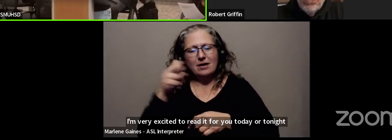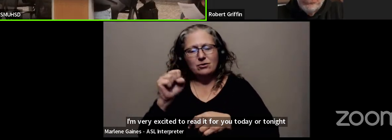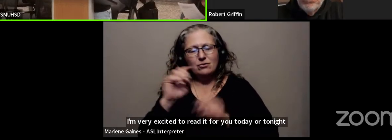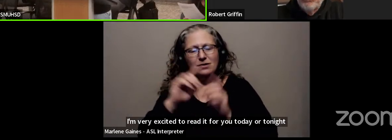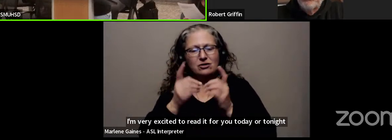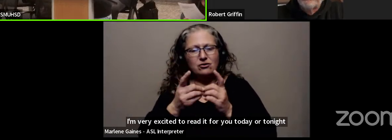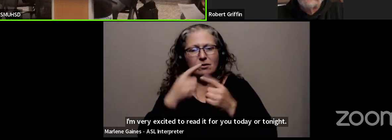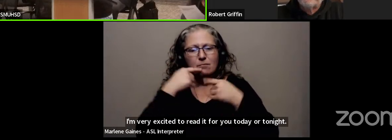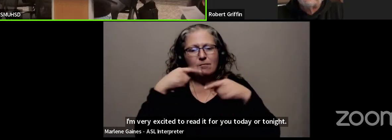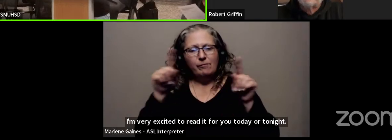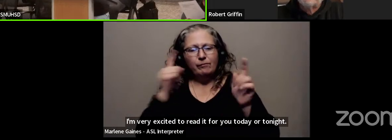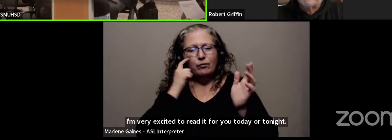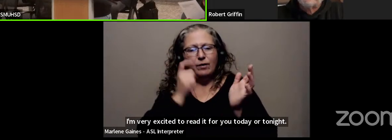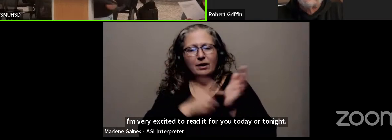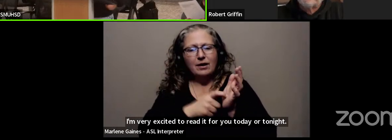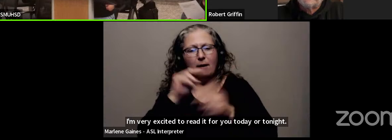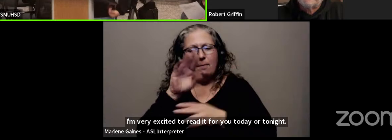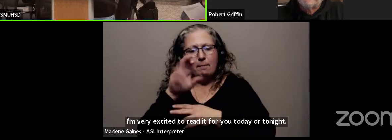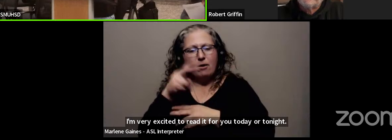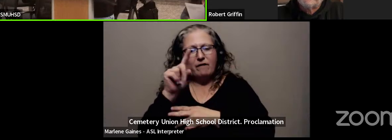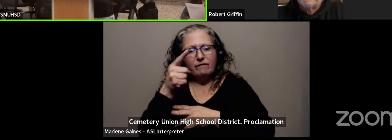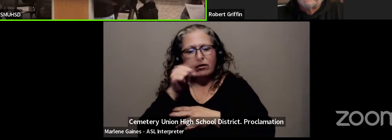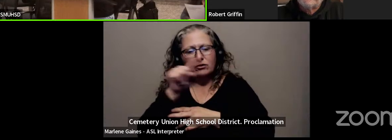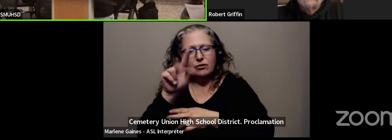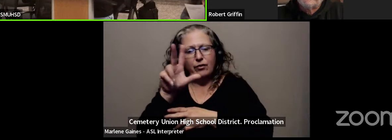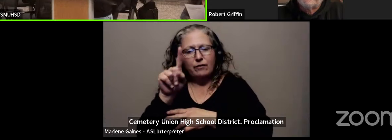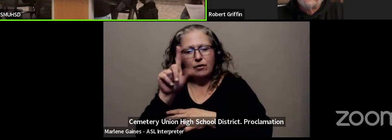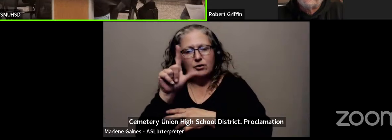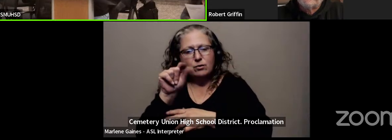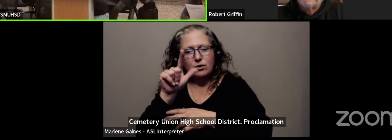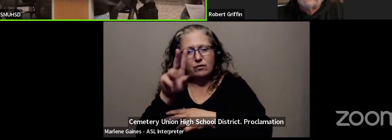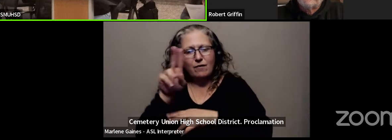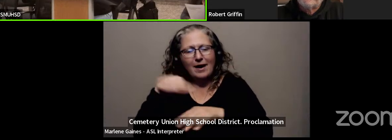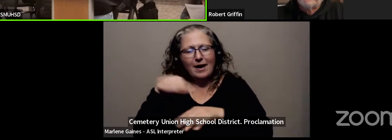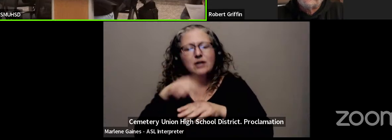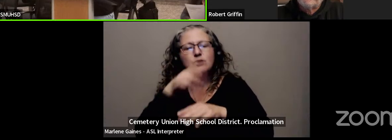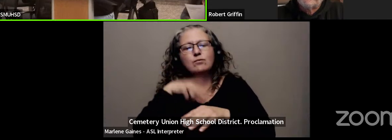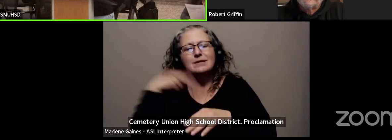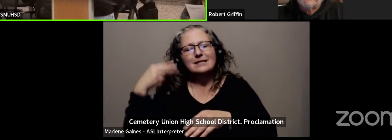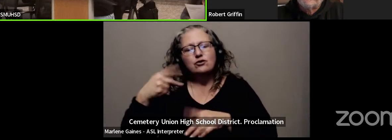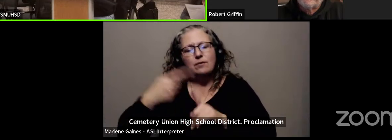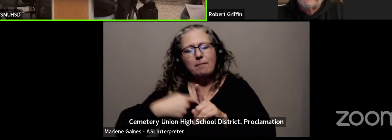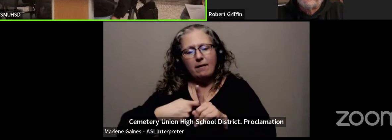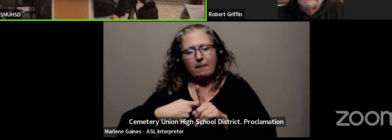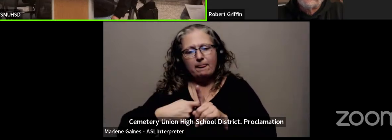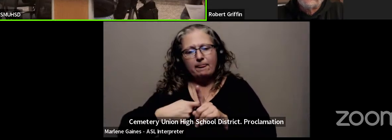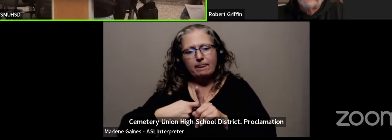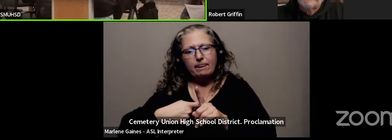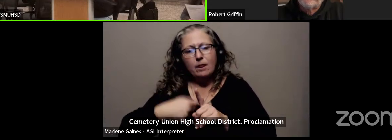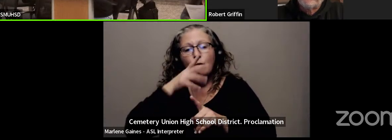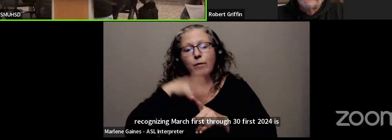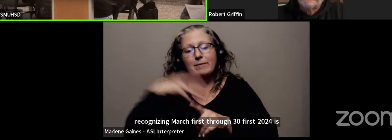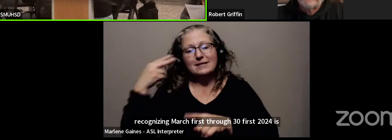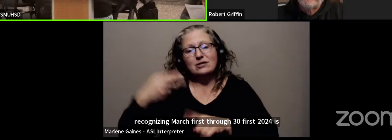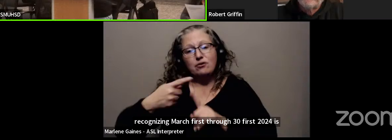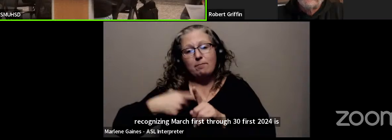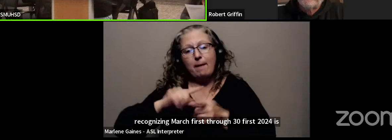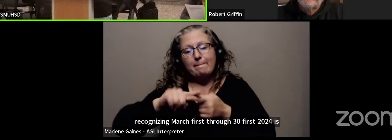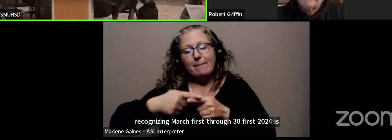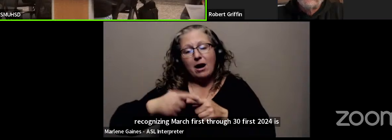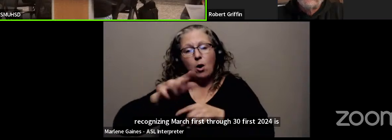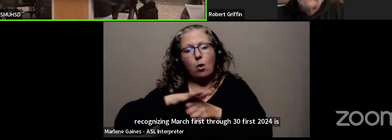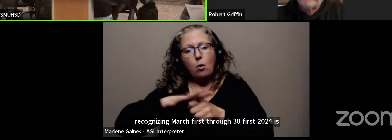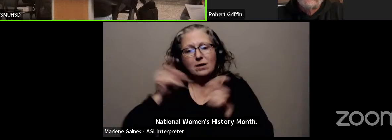District proclamation recognizing March 1st through 31st, 2024 as National Women's History Month. Whereas Women's History Month began as a